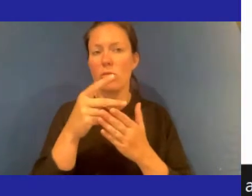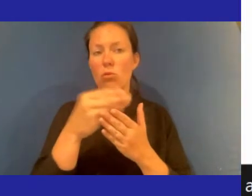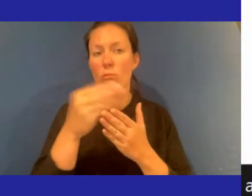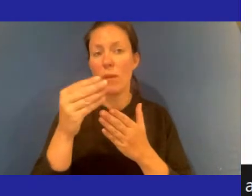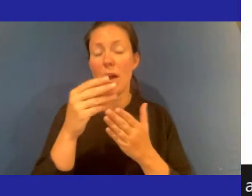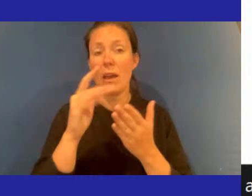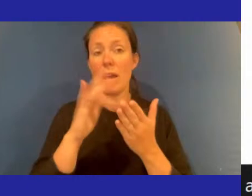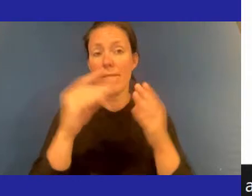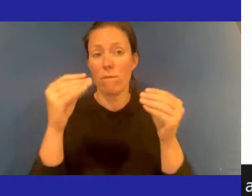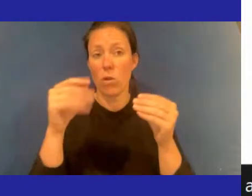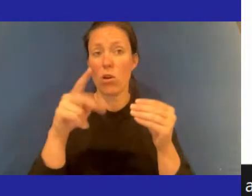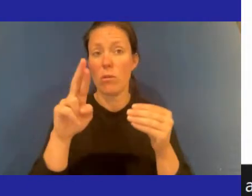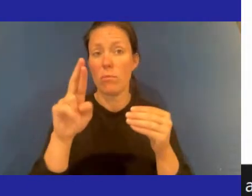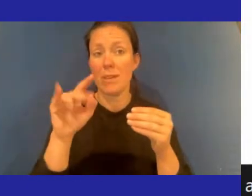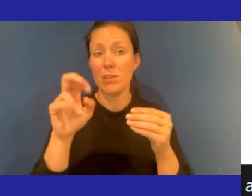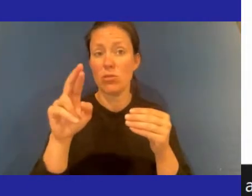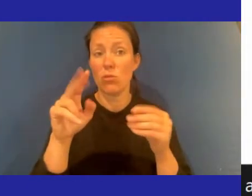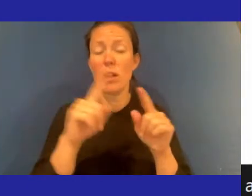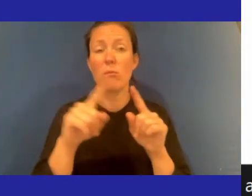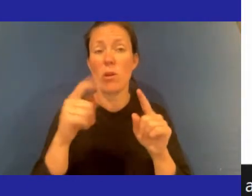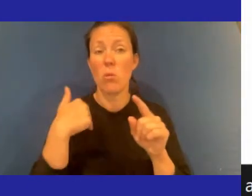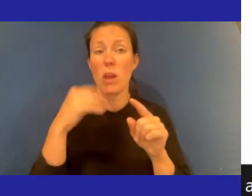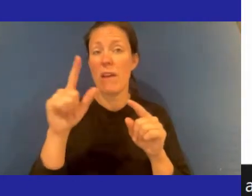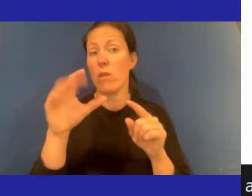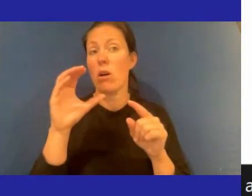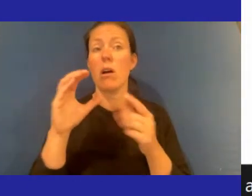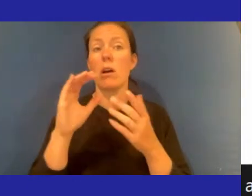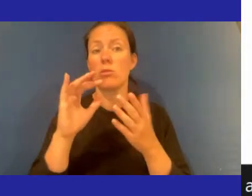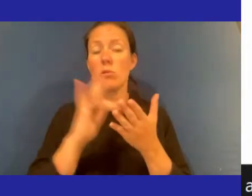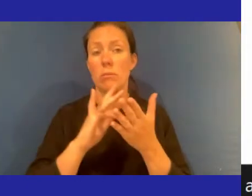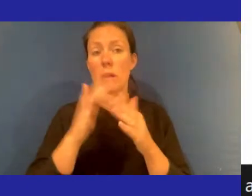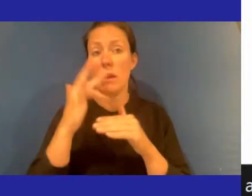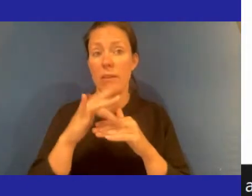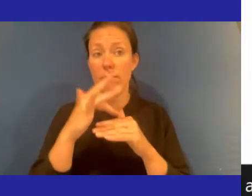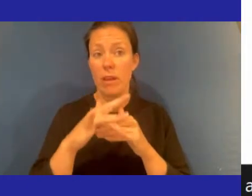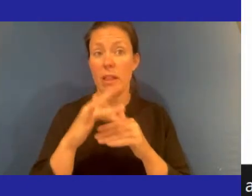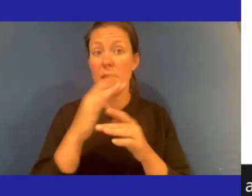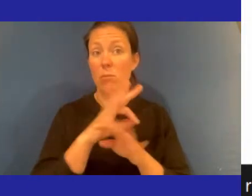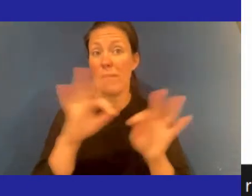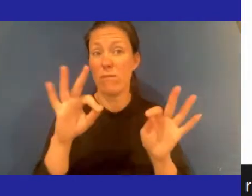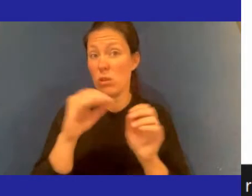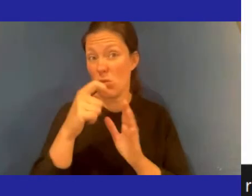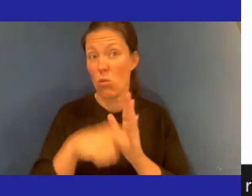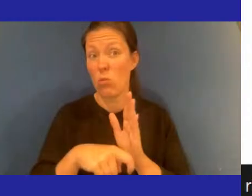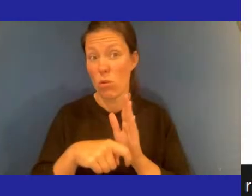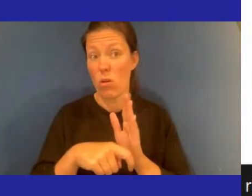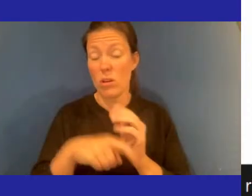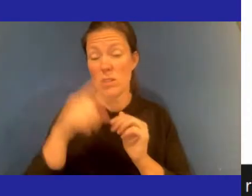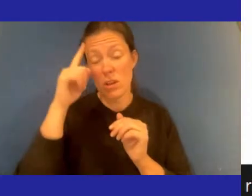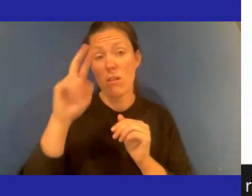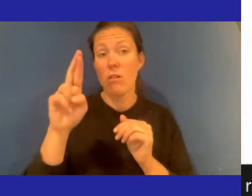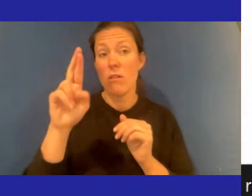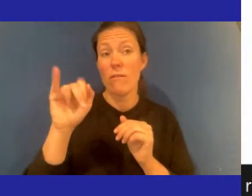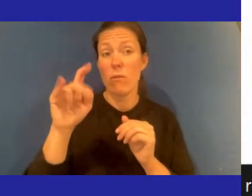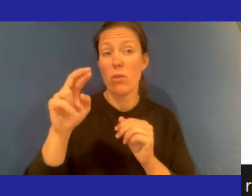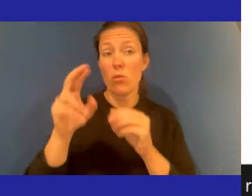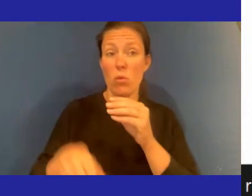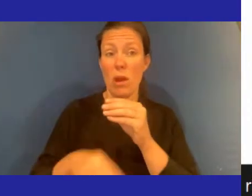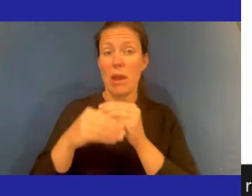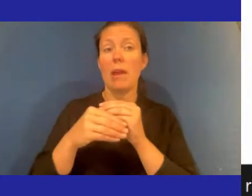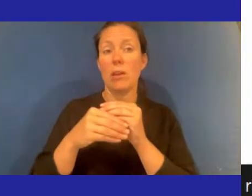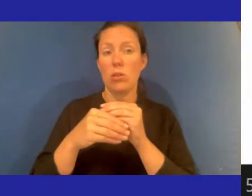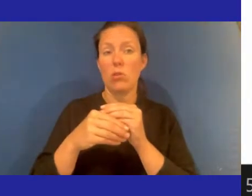over 100 medications are available free of charge. And for the rider, we've able to reduce the rider fee